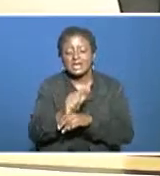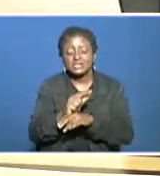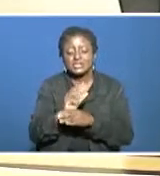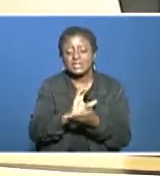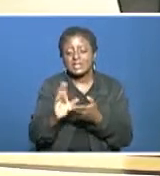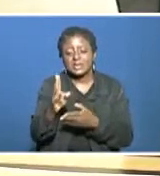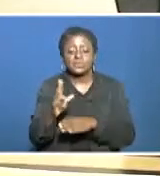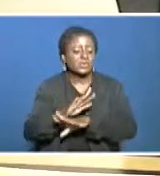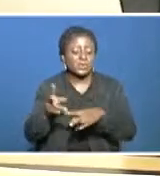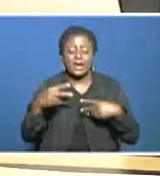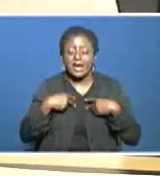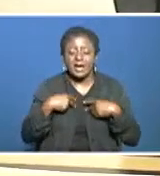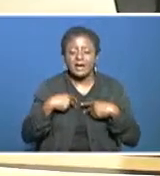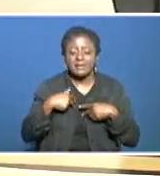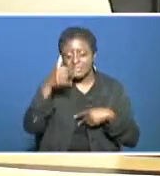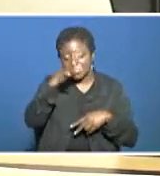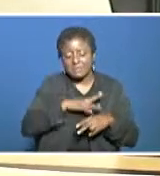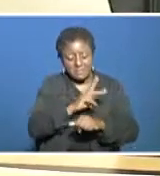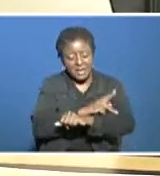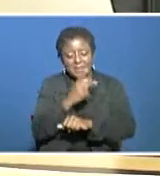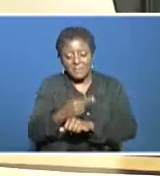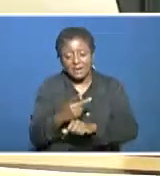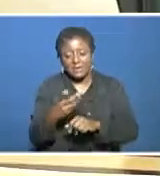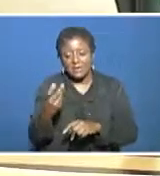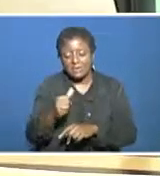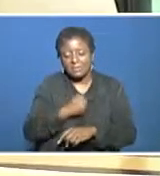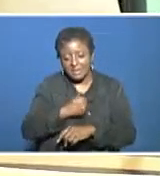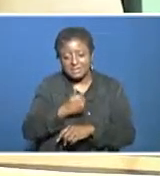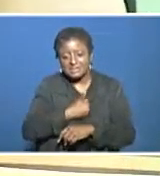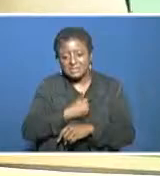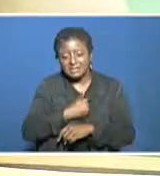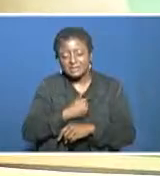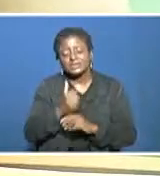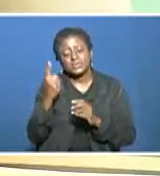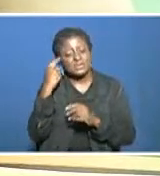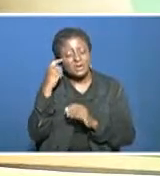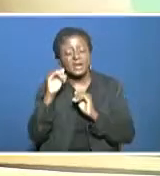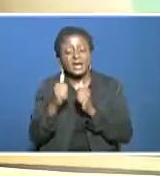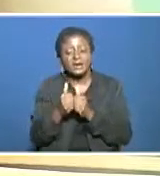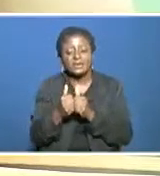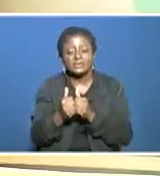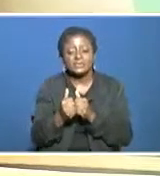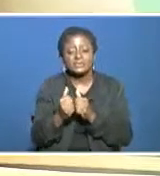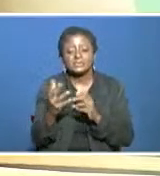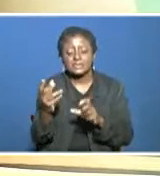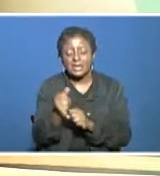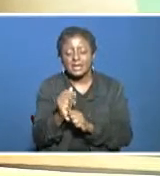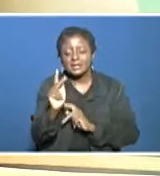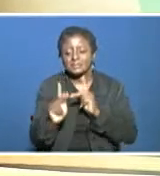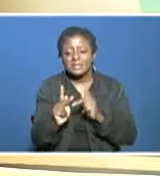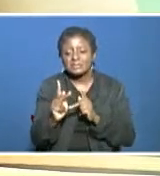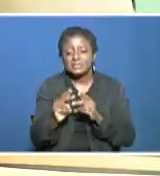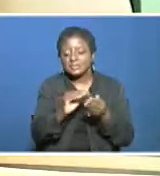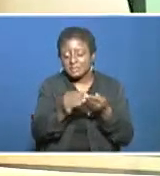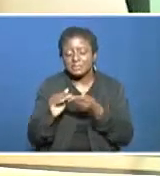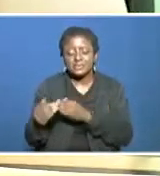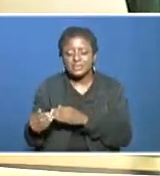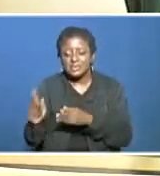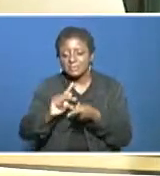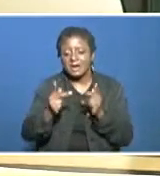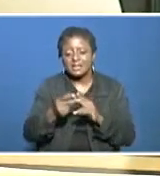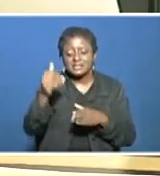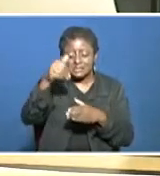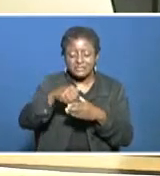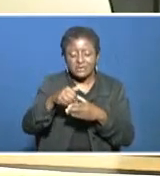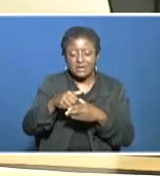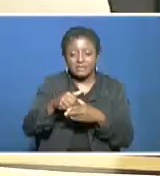cleanup on our own, so we thought, how about getting community partners and working with organizations that are already known for doing community service